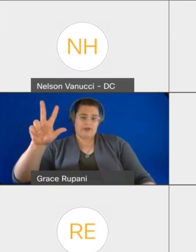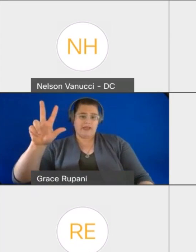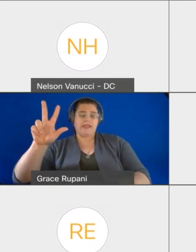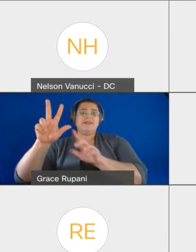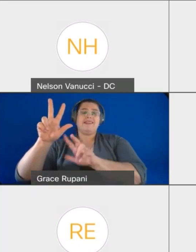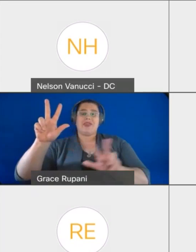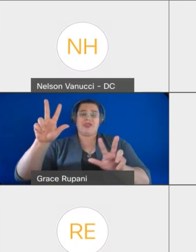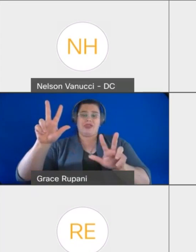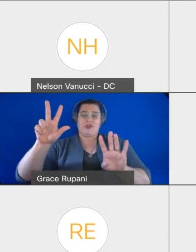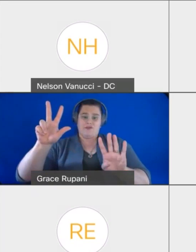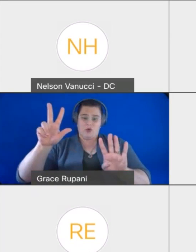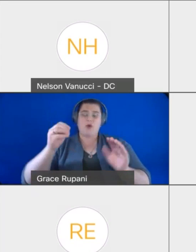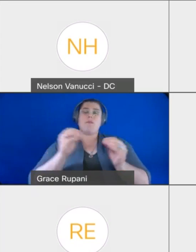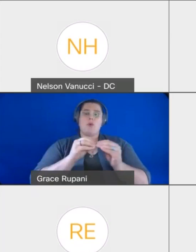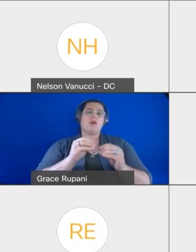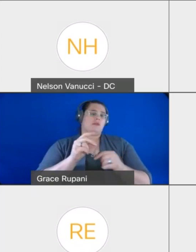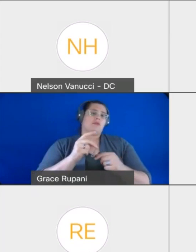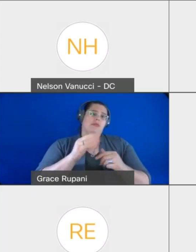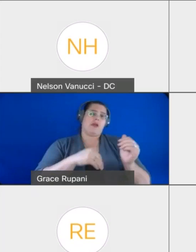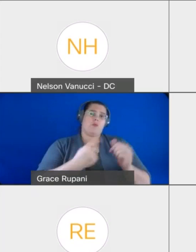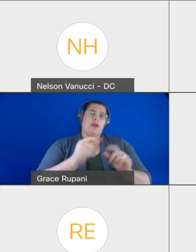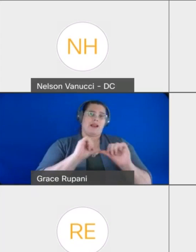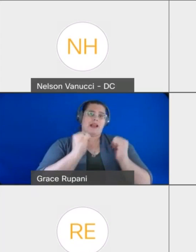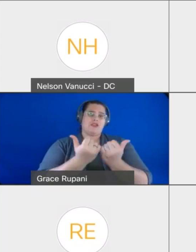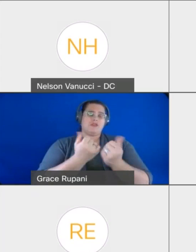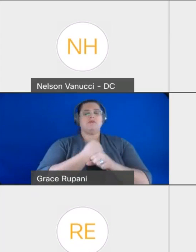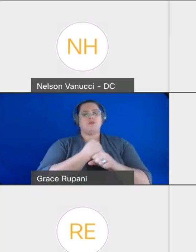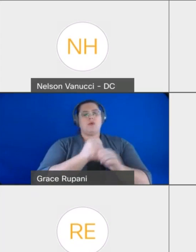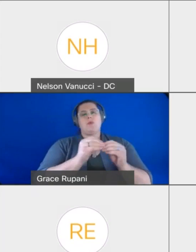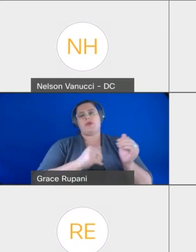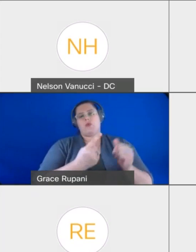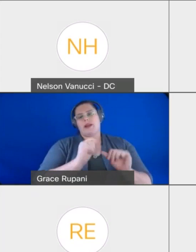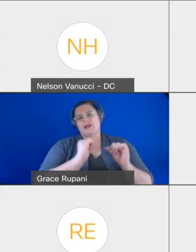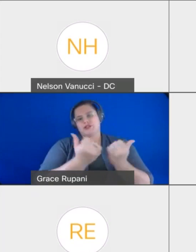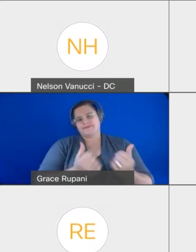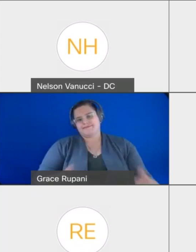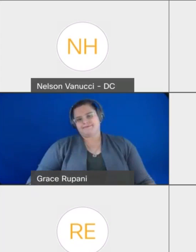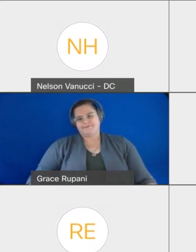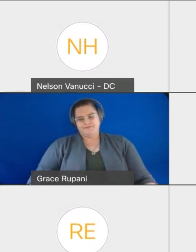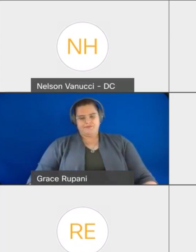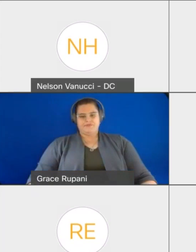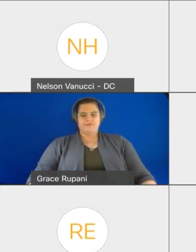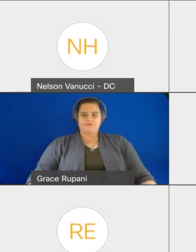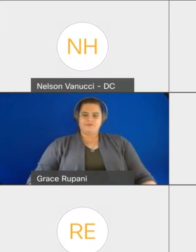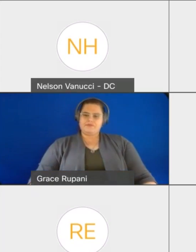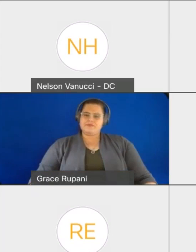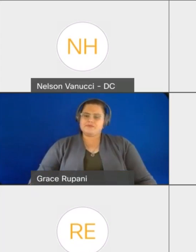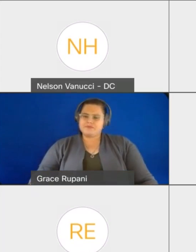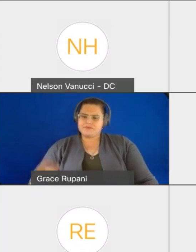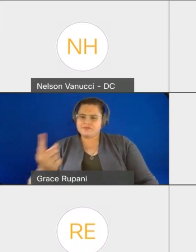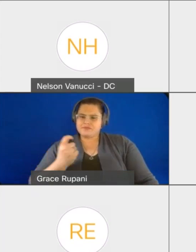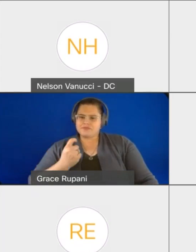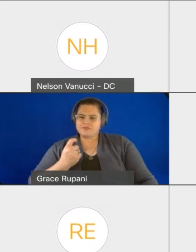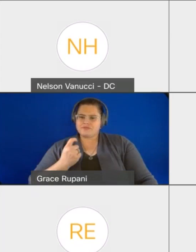more than one agency. Can you provide insight how